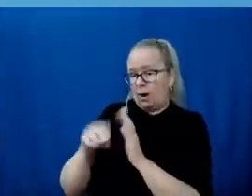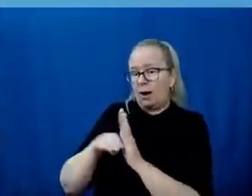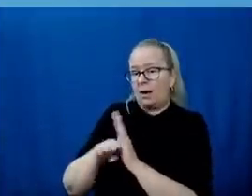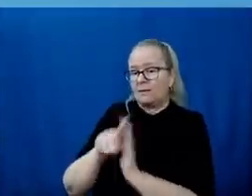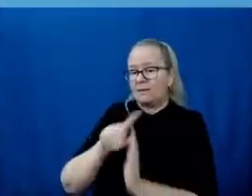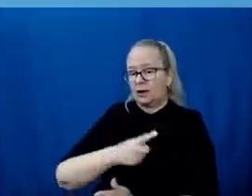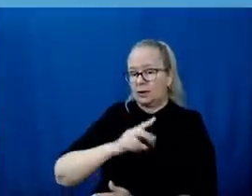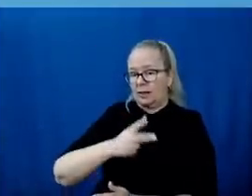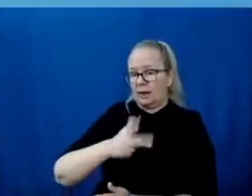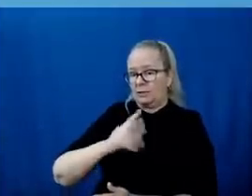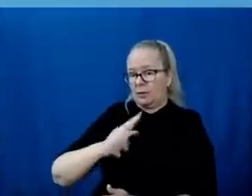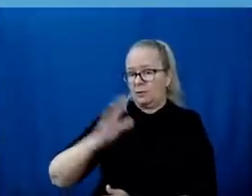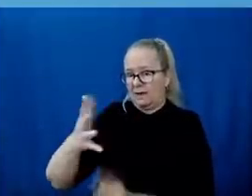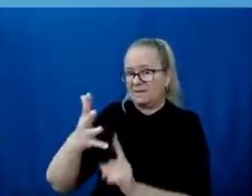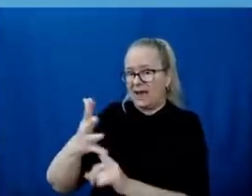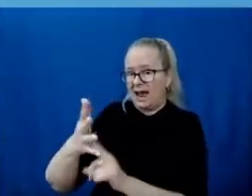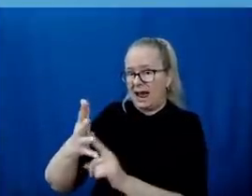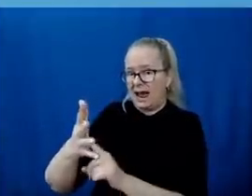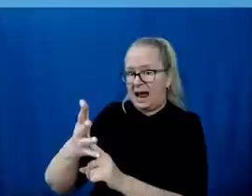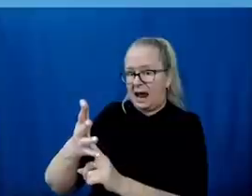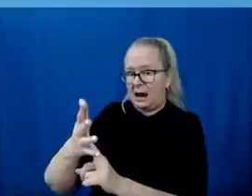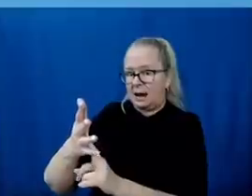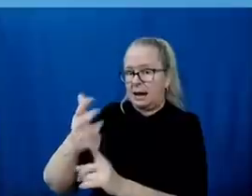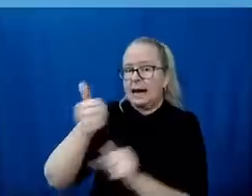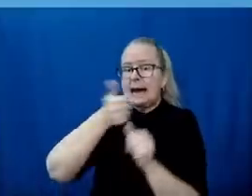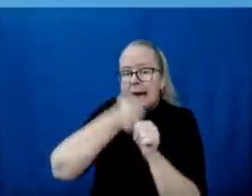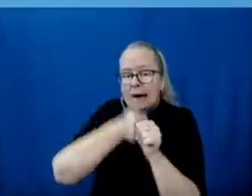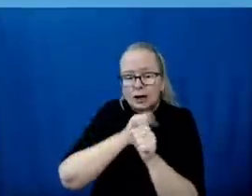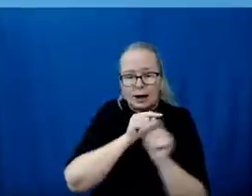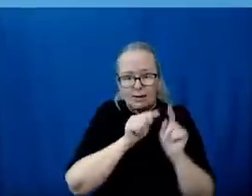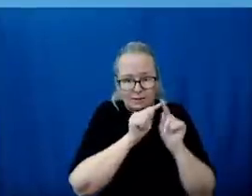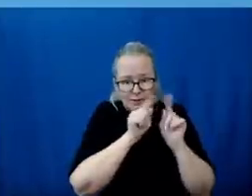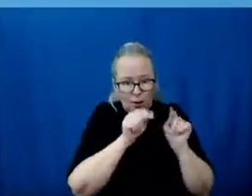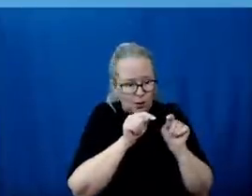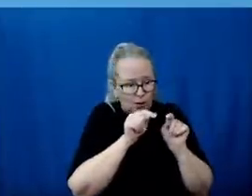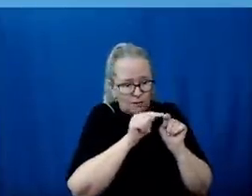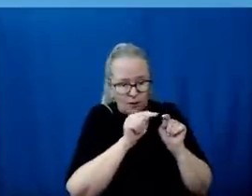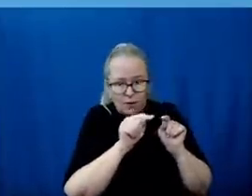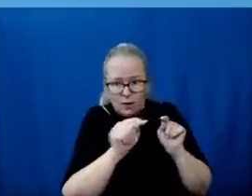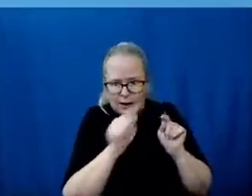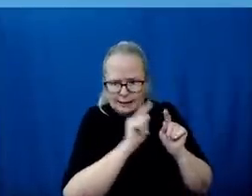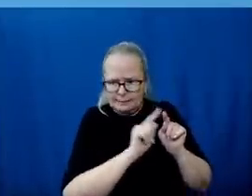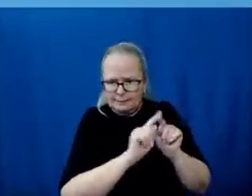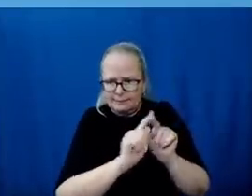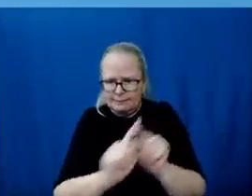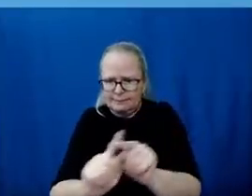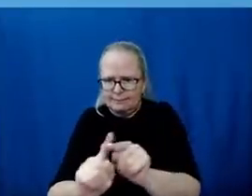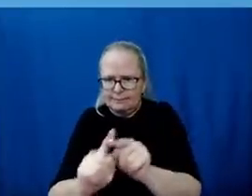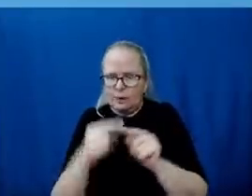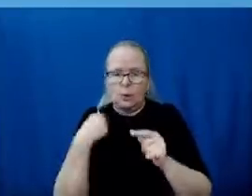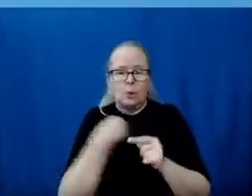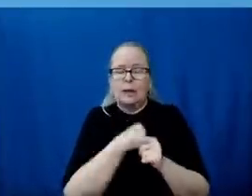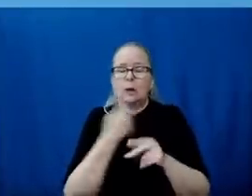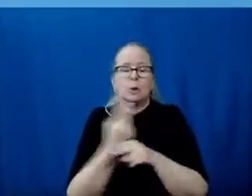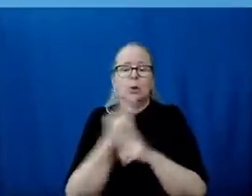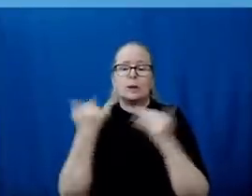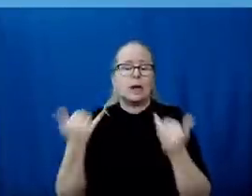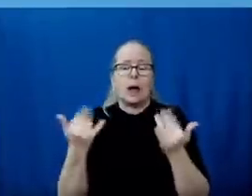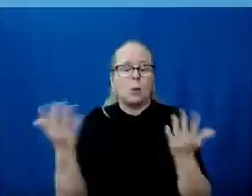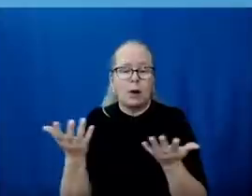We've been through five waves and haven't seen any signal degradation. Each variant works very well within the assays that we